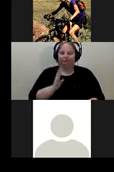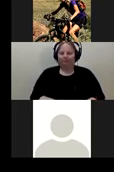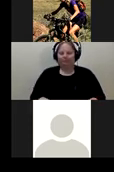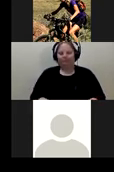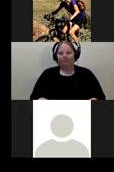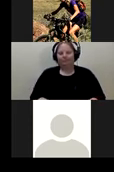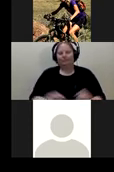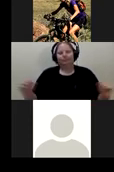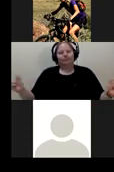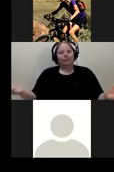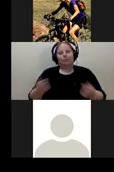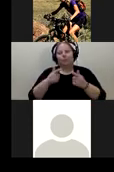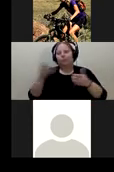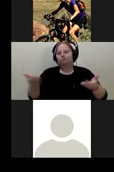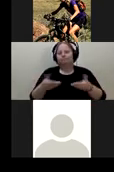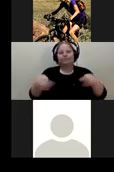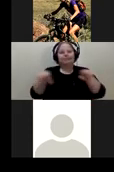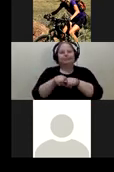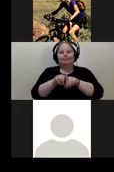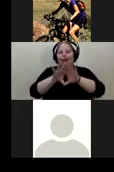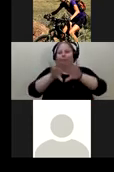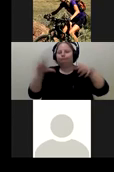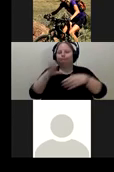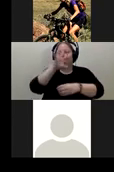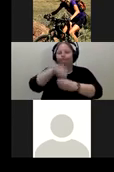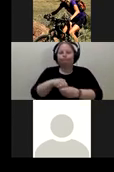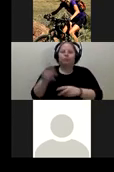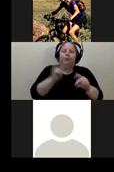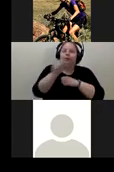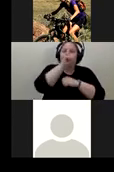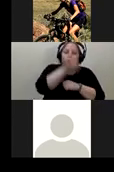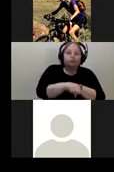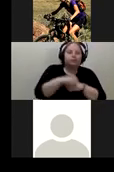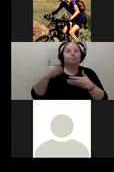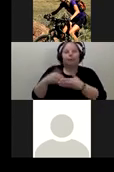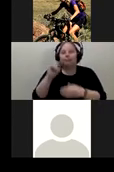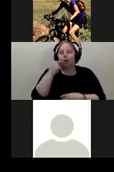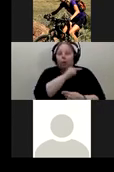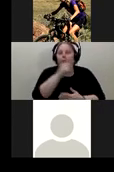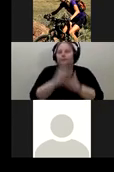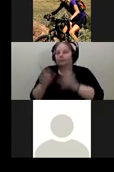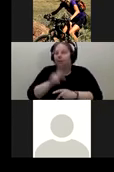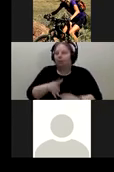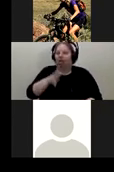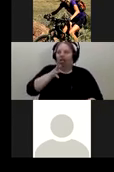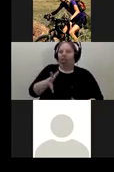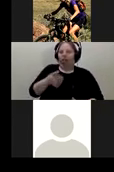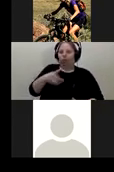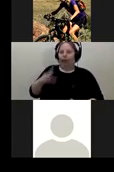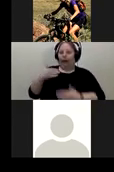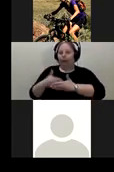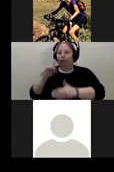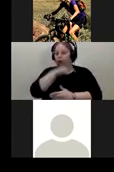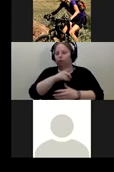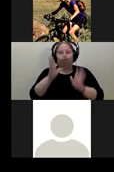we're all welcome under the same tent. Baby corn lovers, non-baby corn lovers, come on. We're all welcome under the same tent. Just